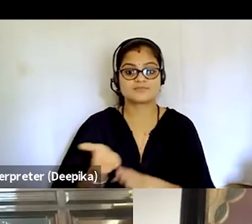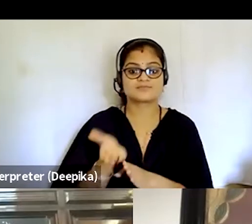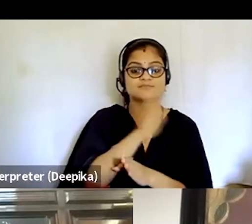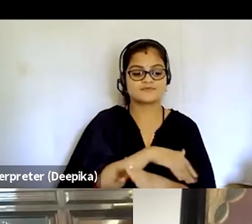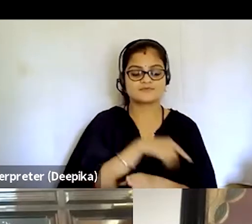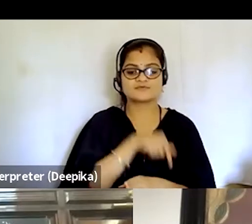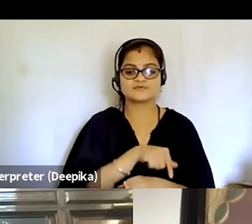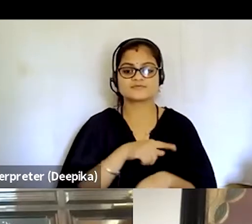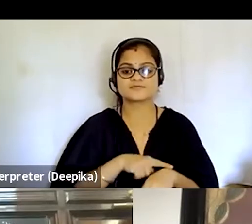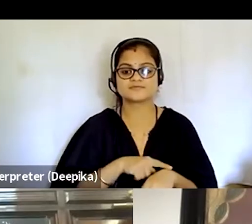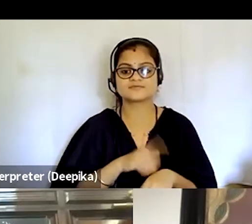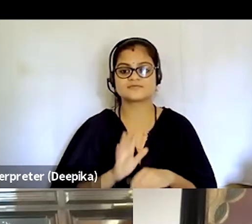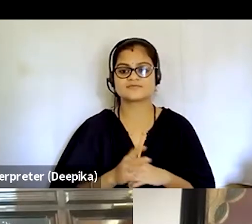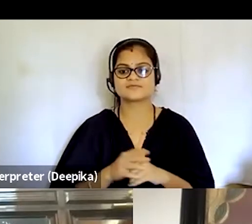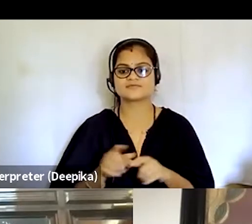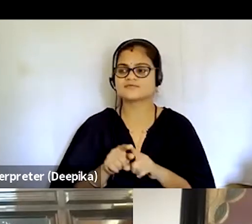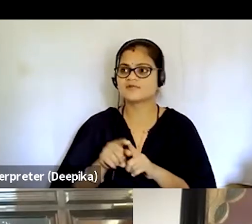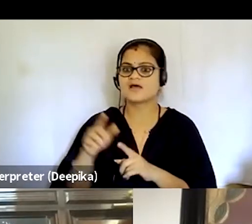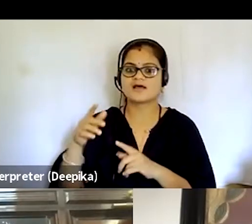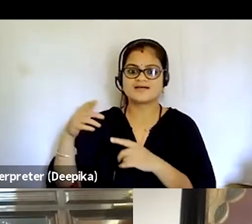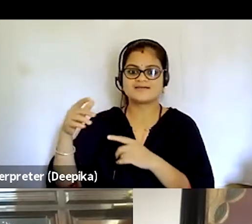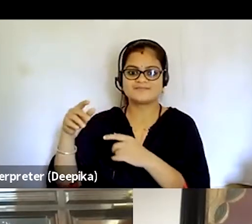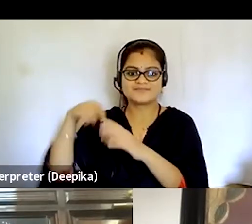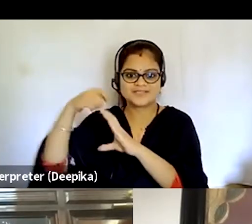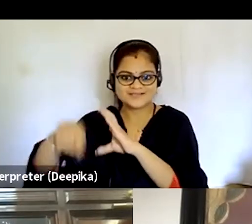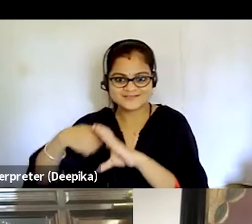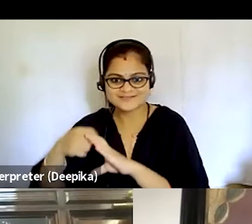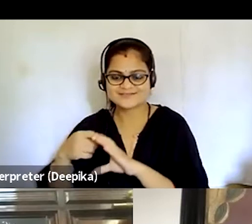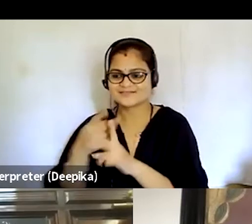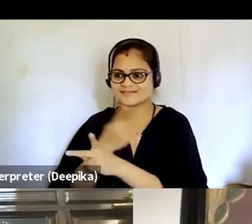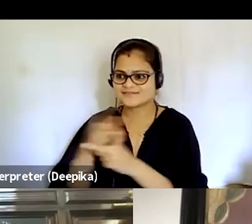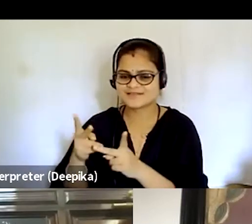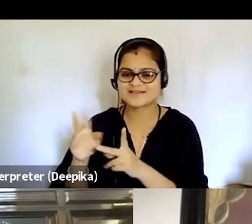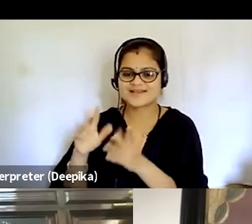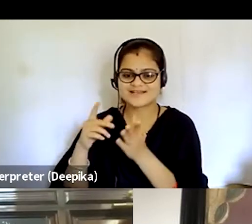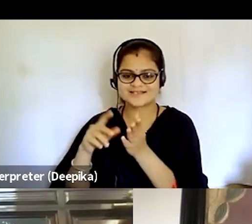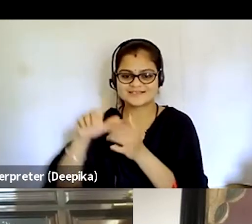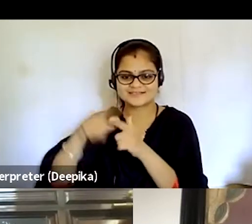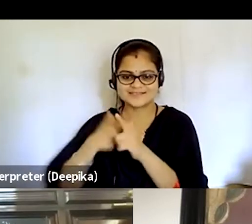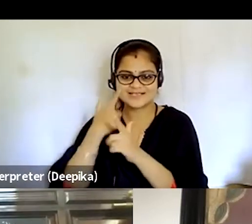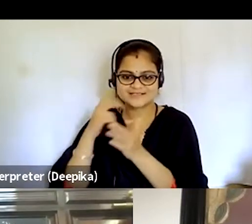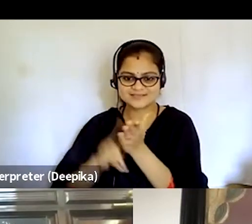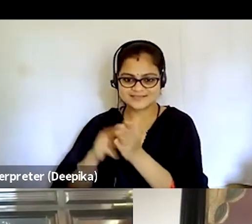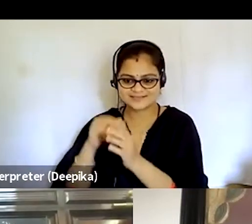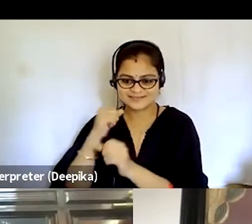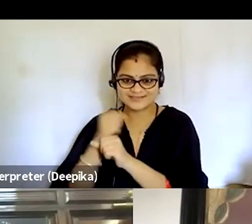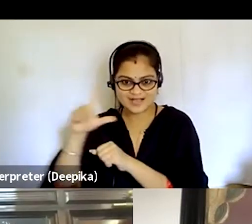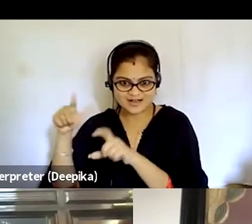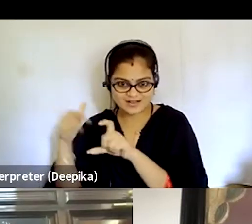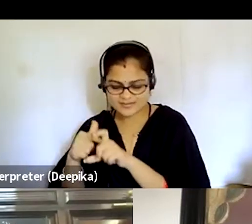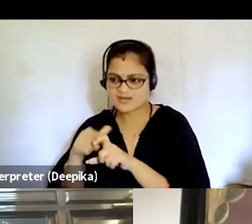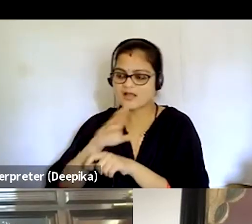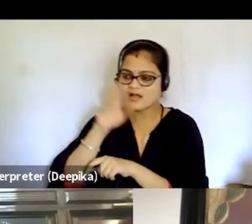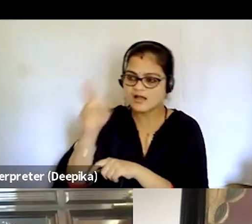started behind the glass in the recording studio with jingles and voiceovers. I was a little cautious about getting out there on stage. I